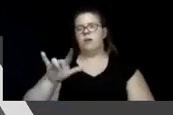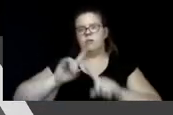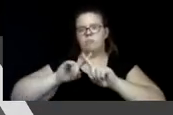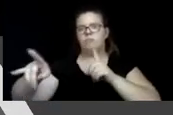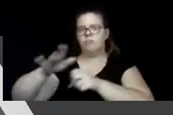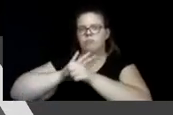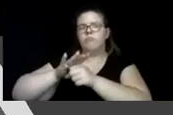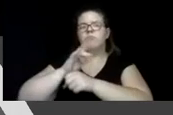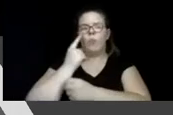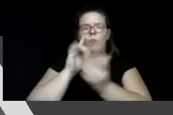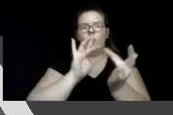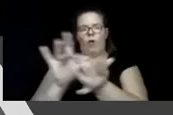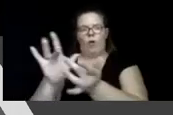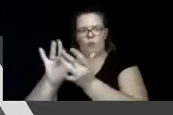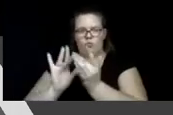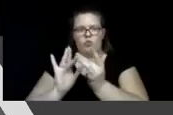outreach.